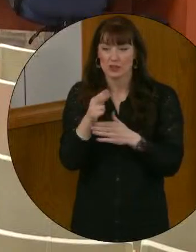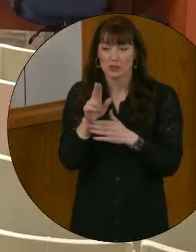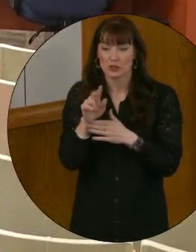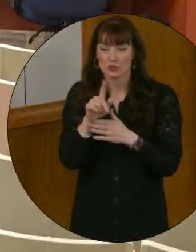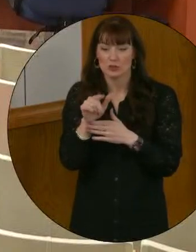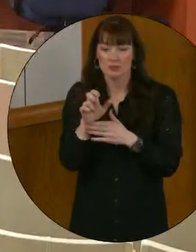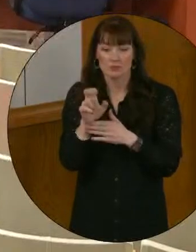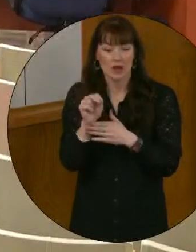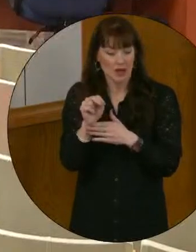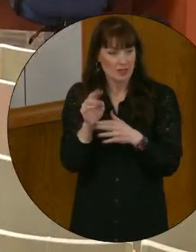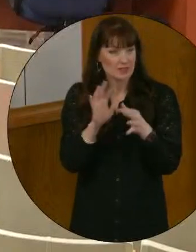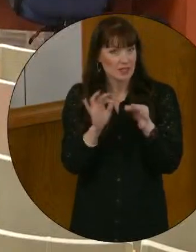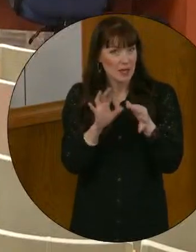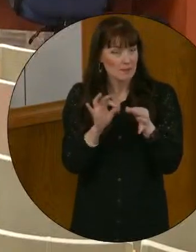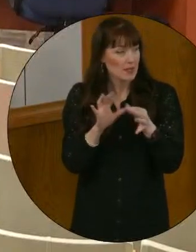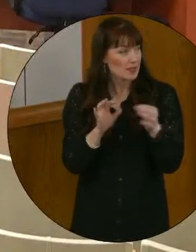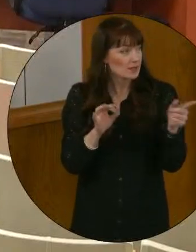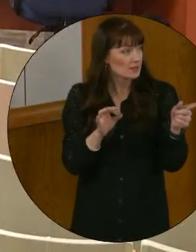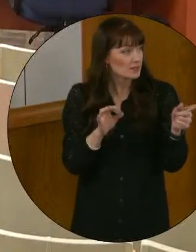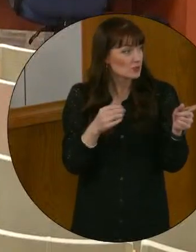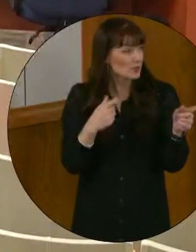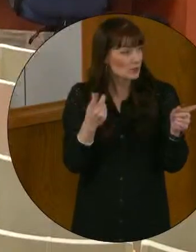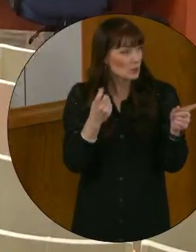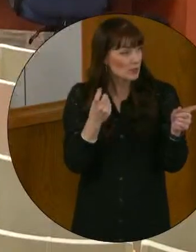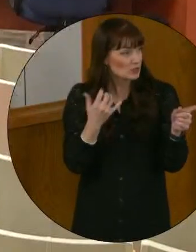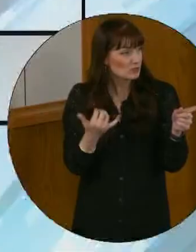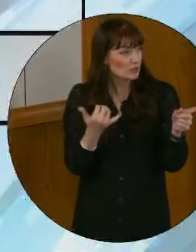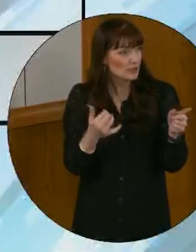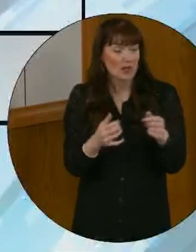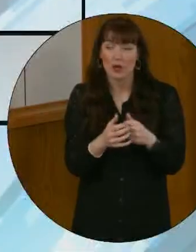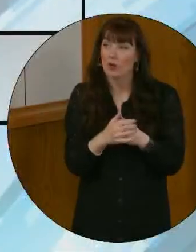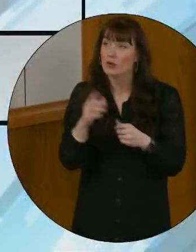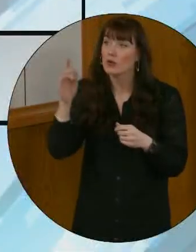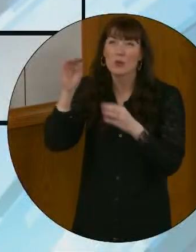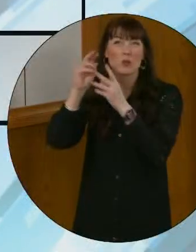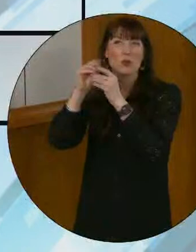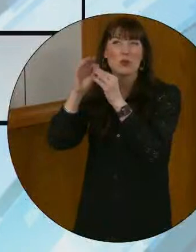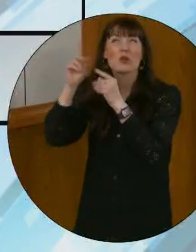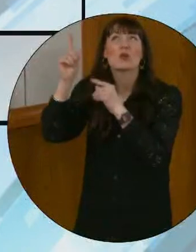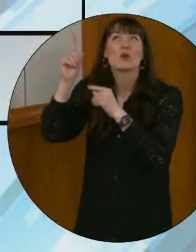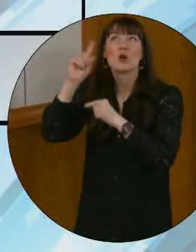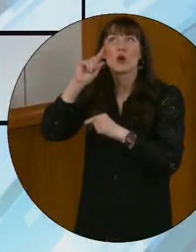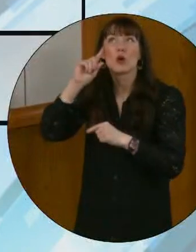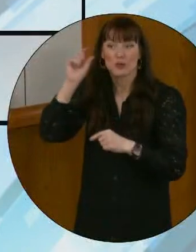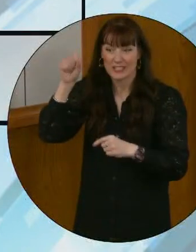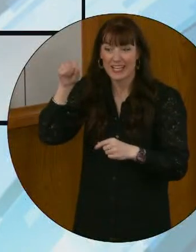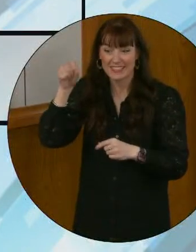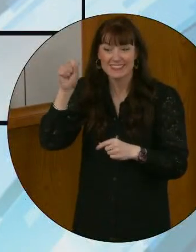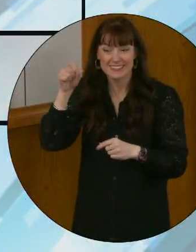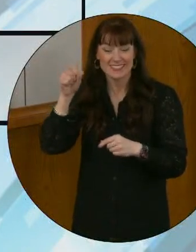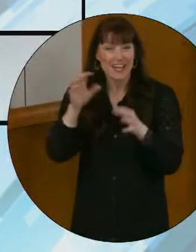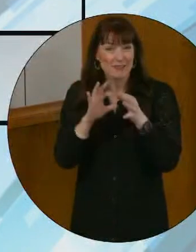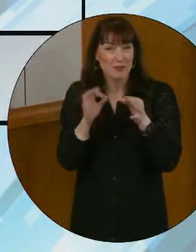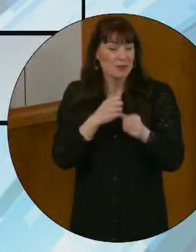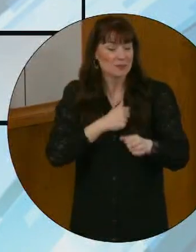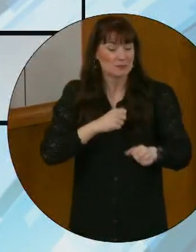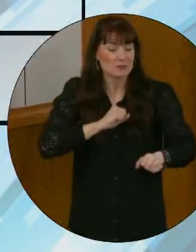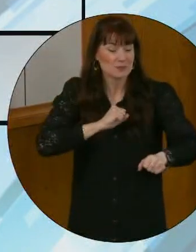in. Trustee Guzman, do you have any questions at this moment in time? I do, thank you.